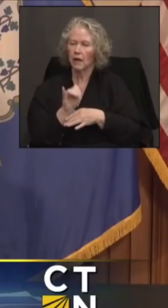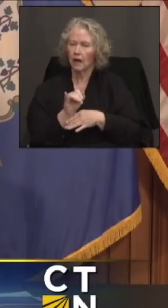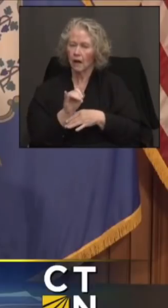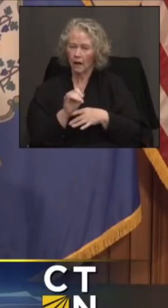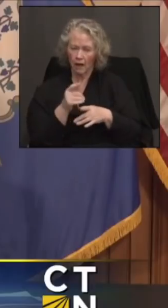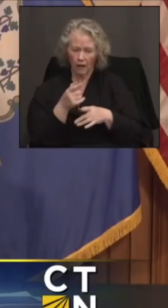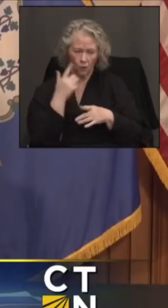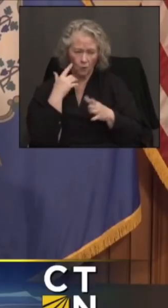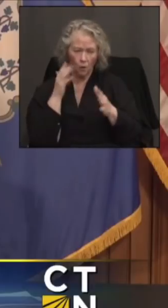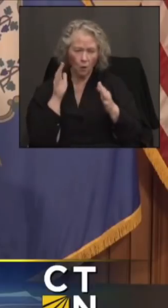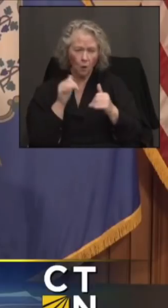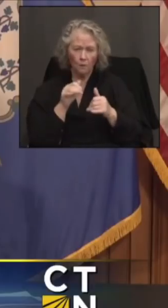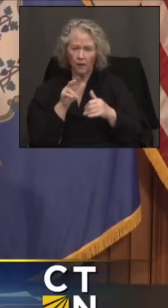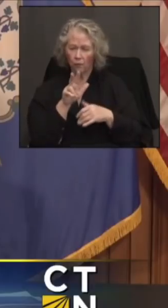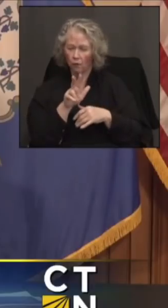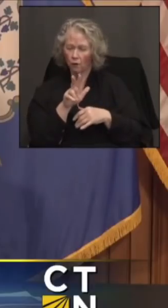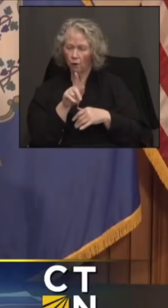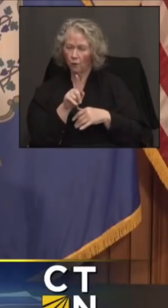31% of the